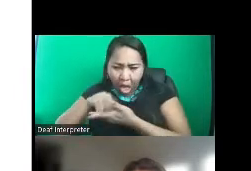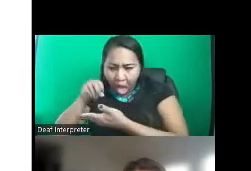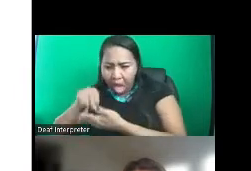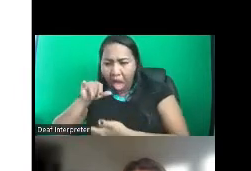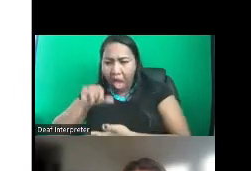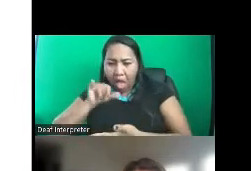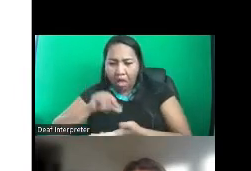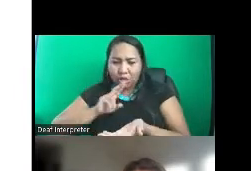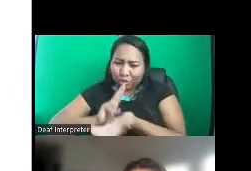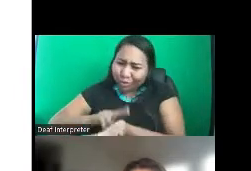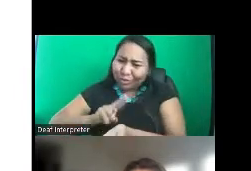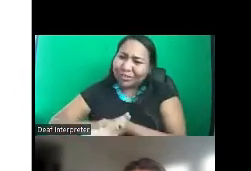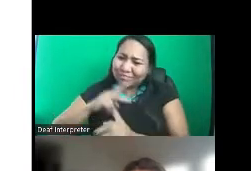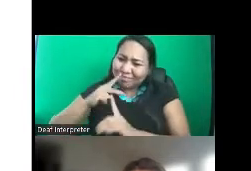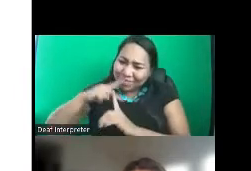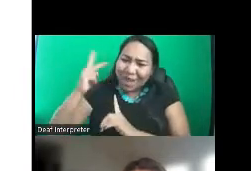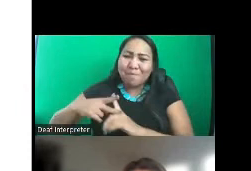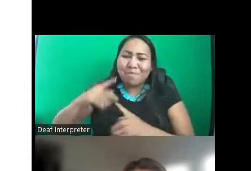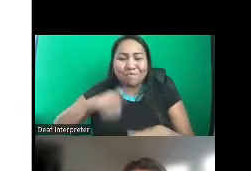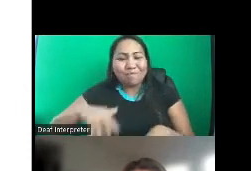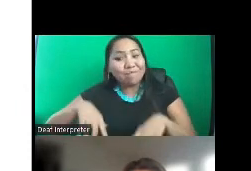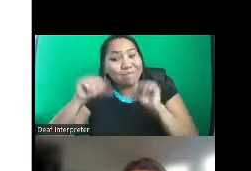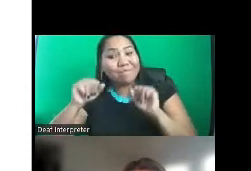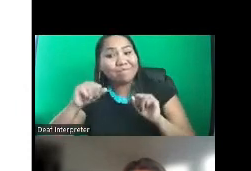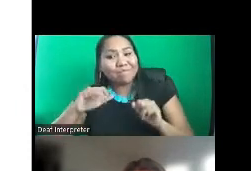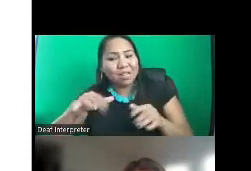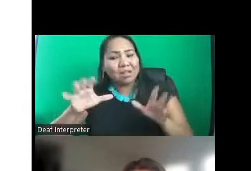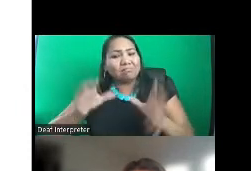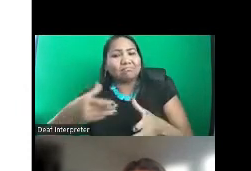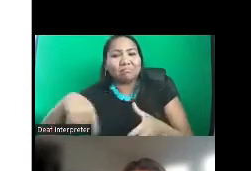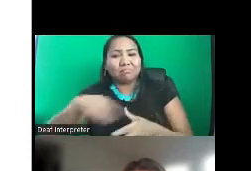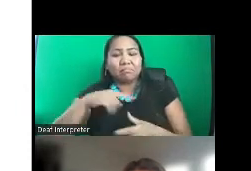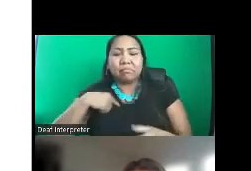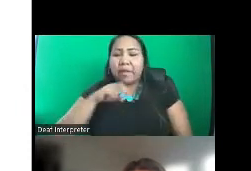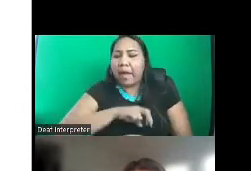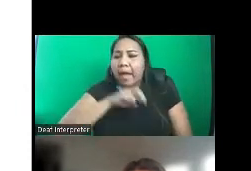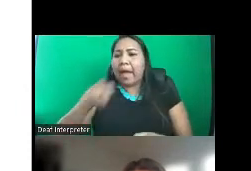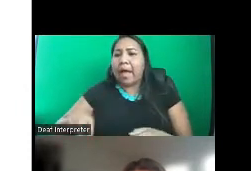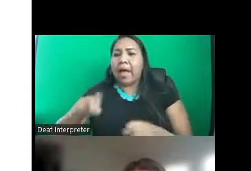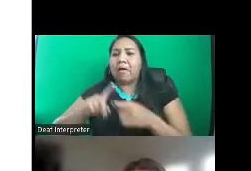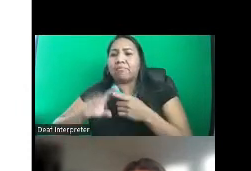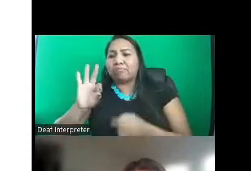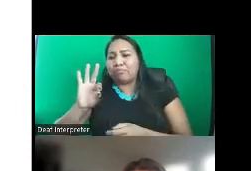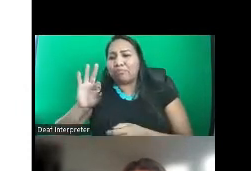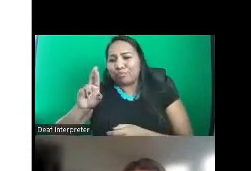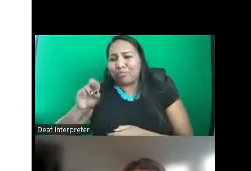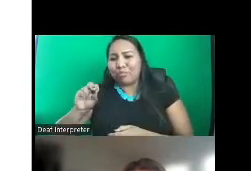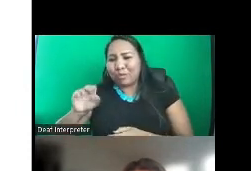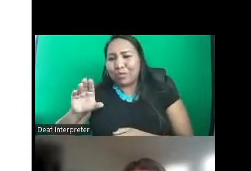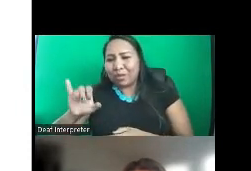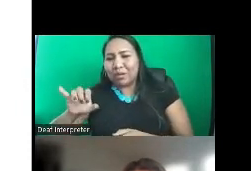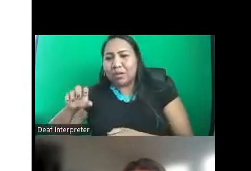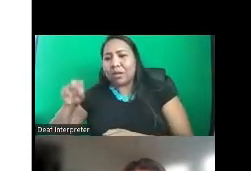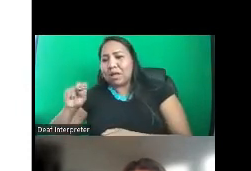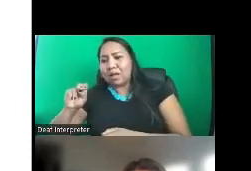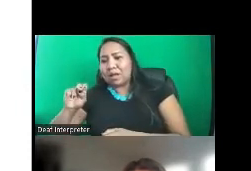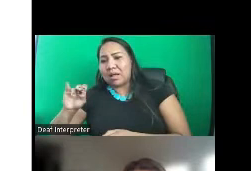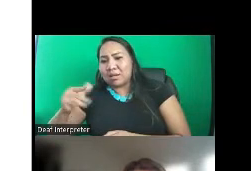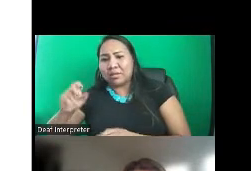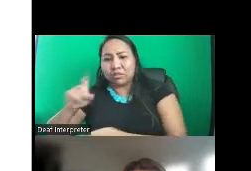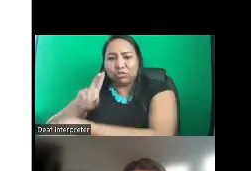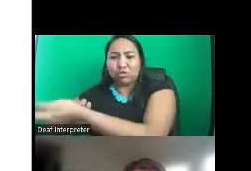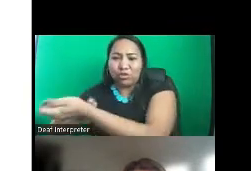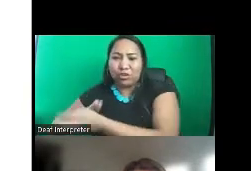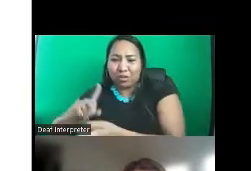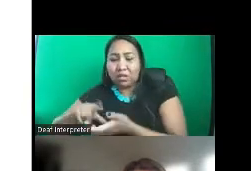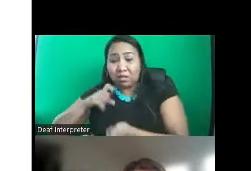Florence Nightingale side of nursing. That part, you know, anybody can learn, but it was super important to know that I was